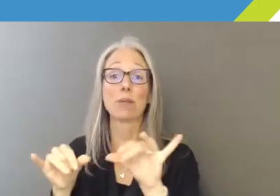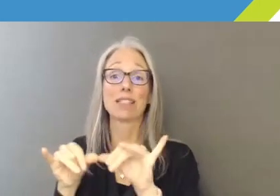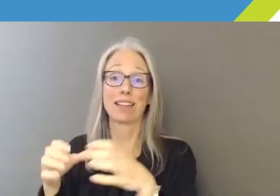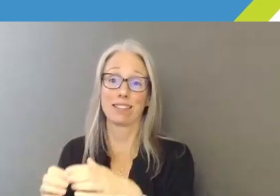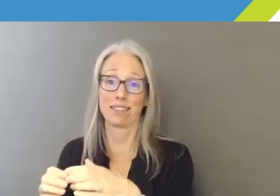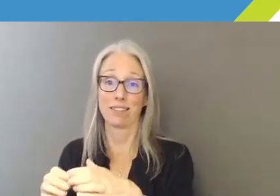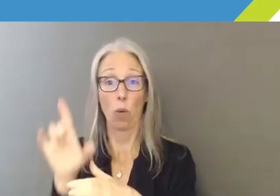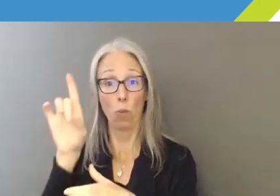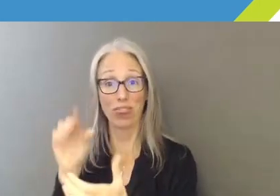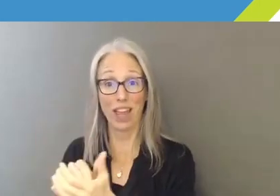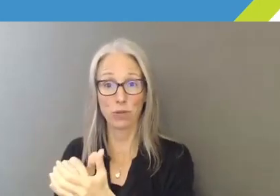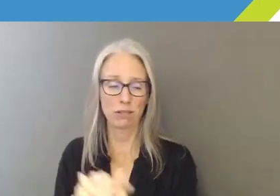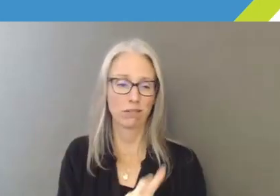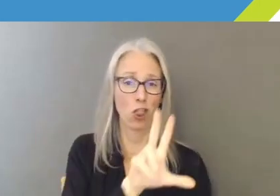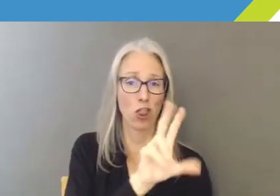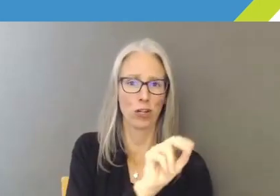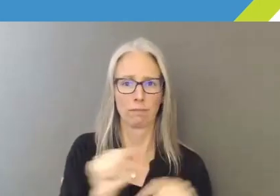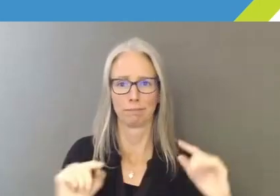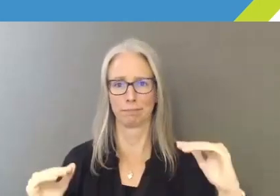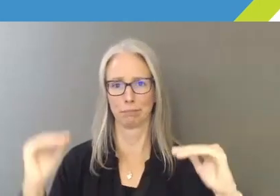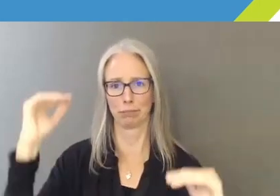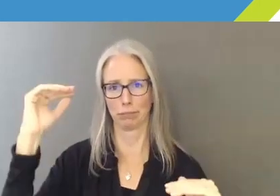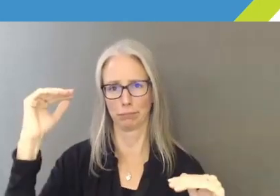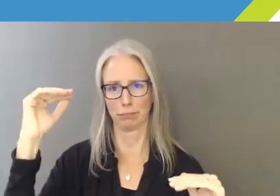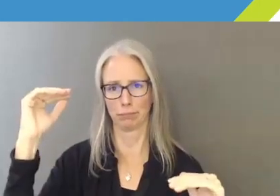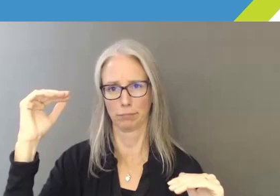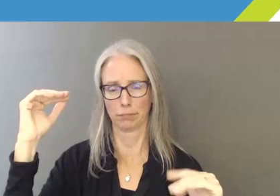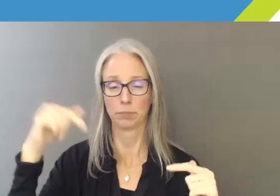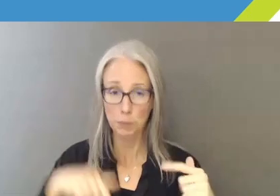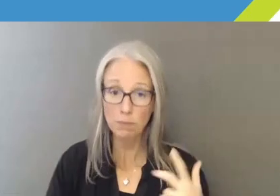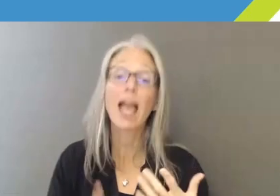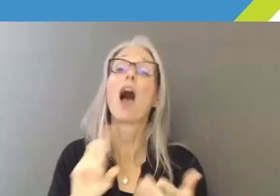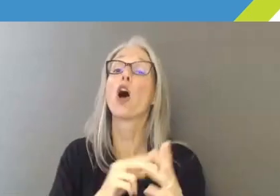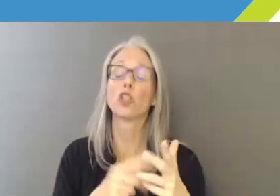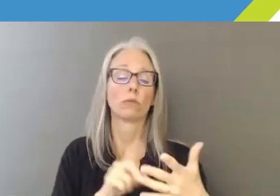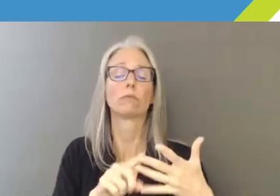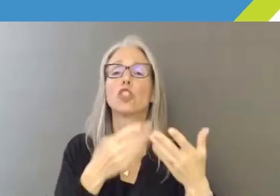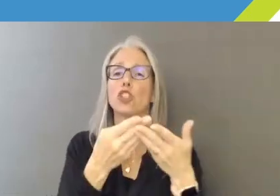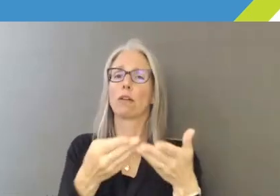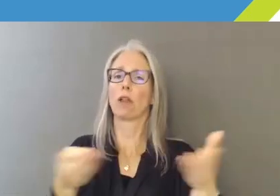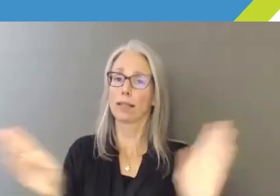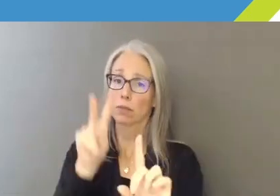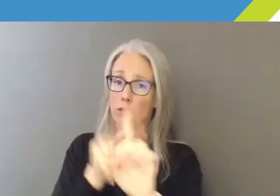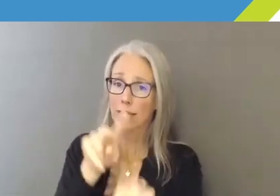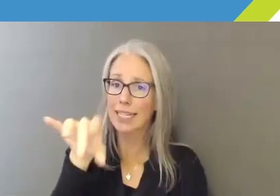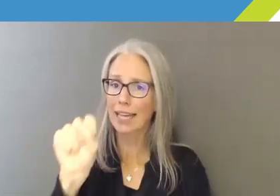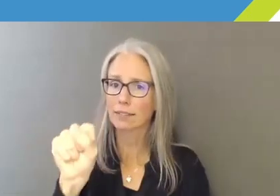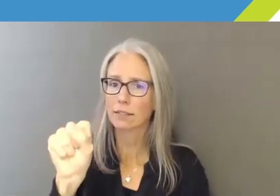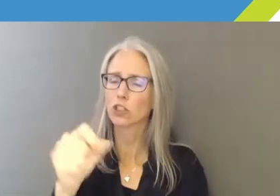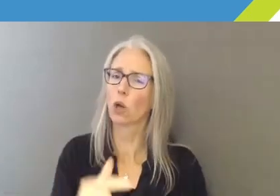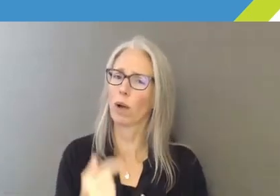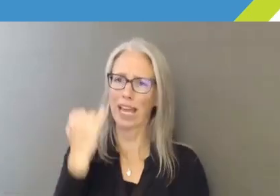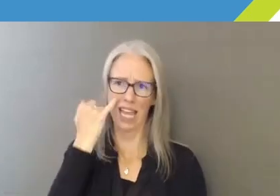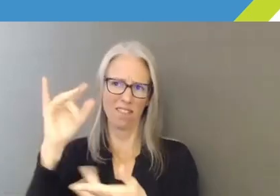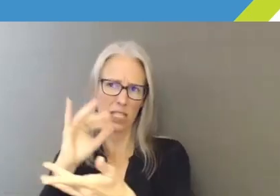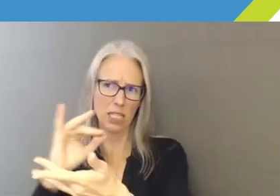same as an RCT in 30 patients. And then generalizability. Are the patients included in the study similar to me as a patient,